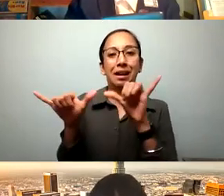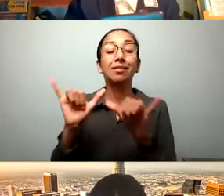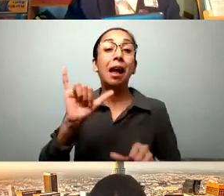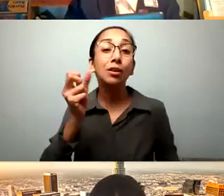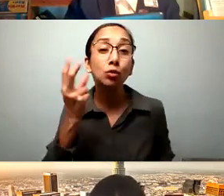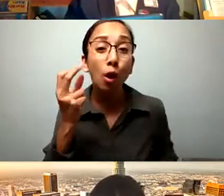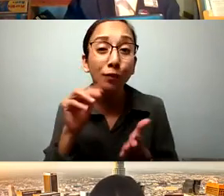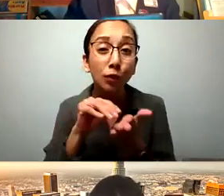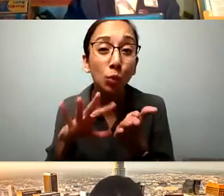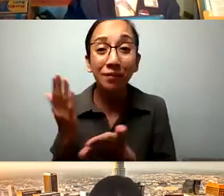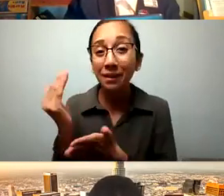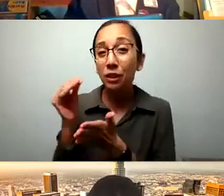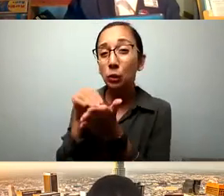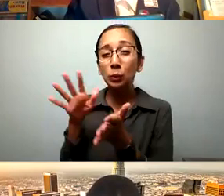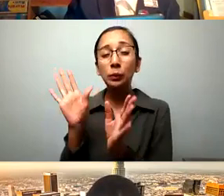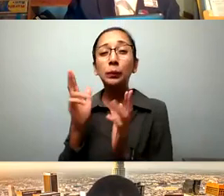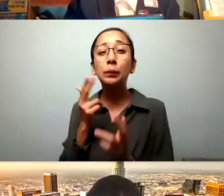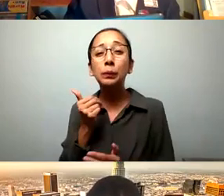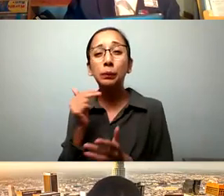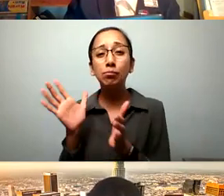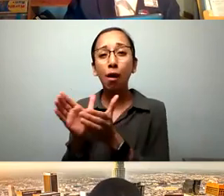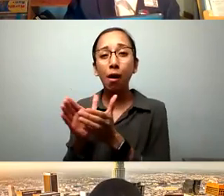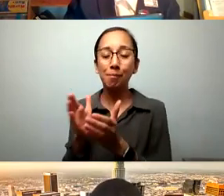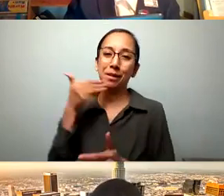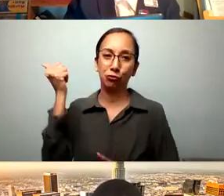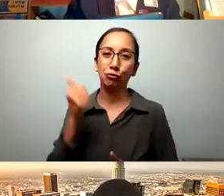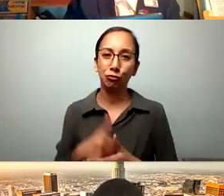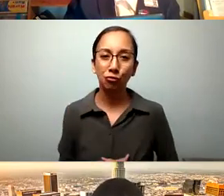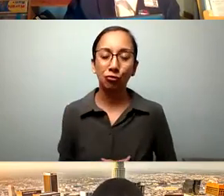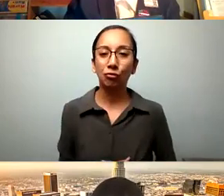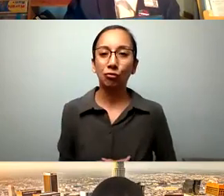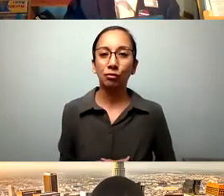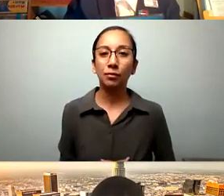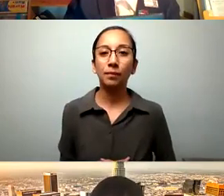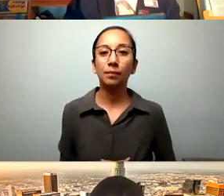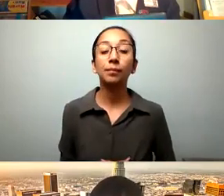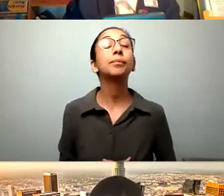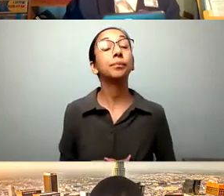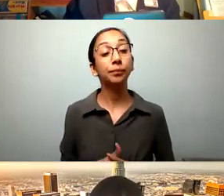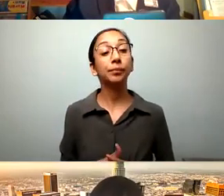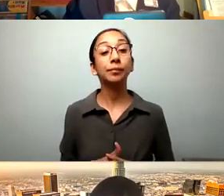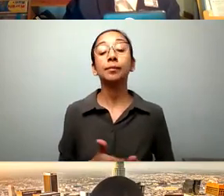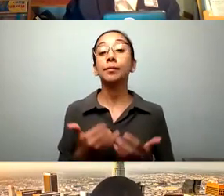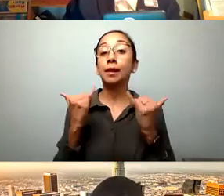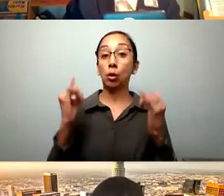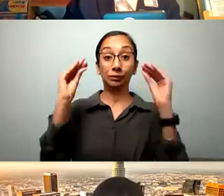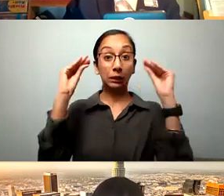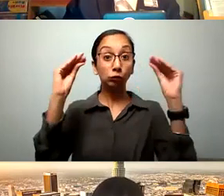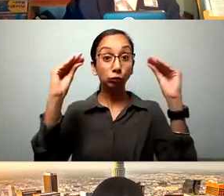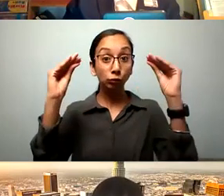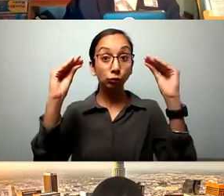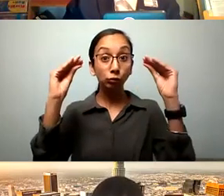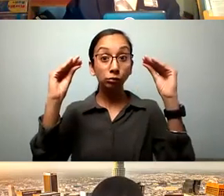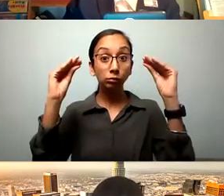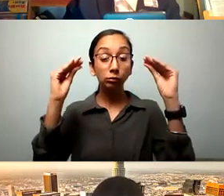or 15 students at a time. And then the instruction could be